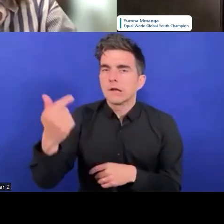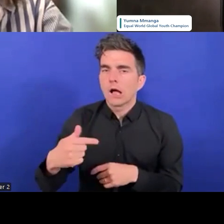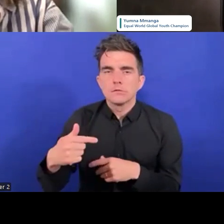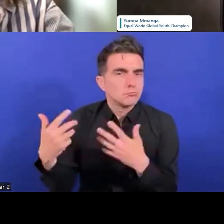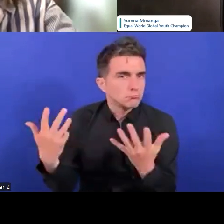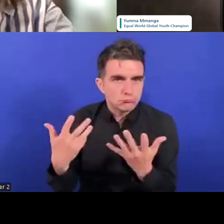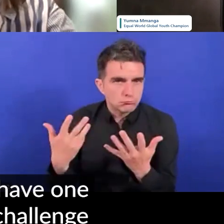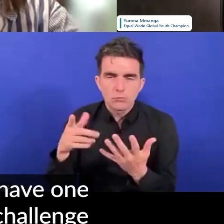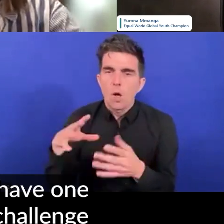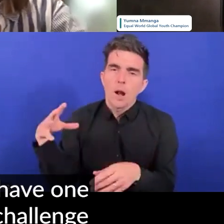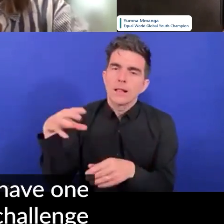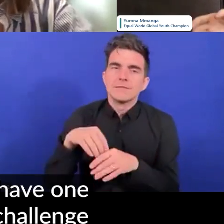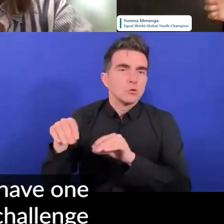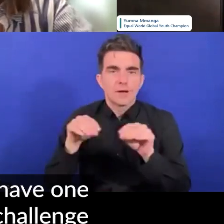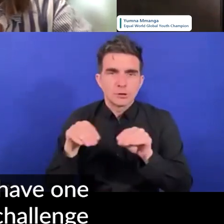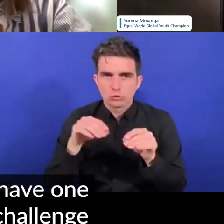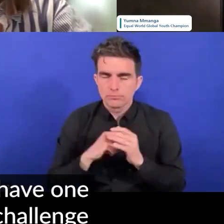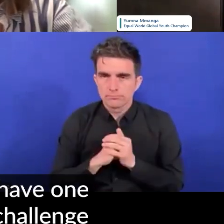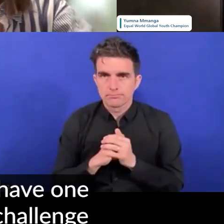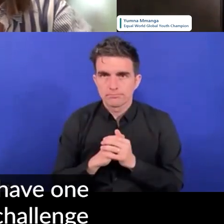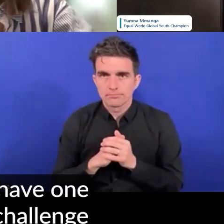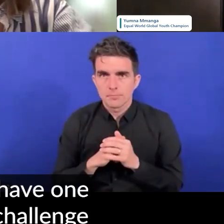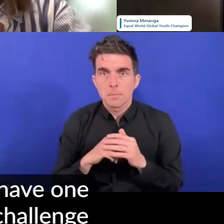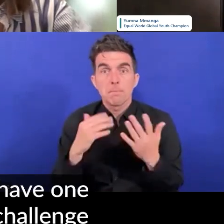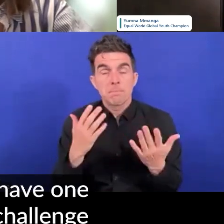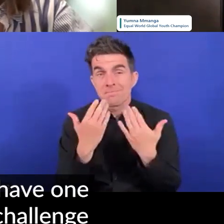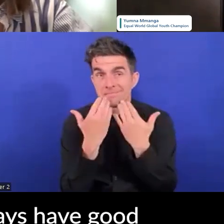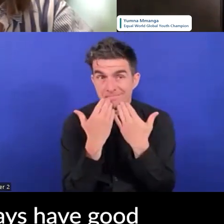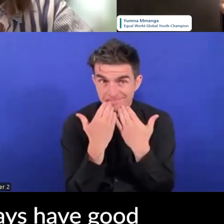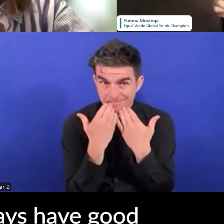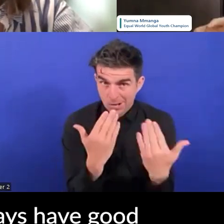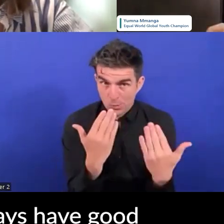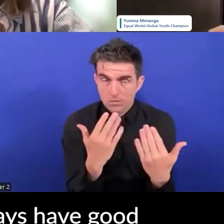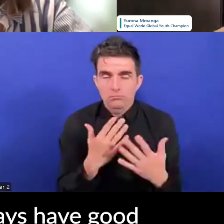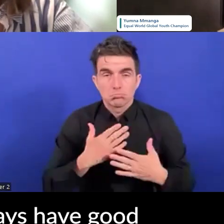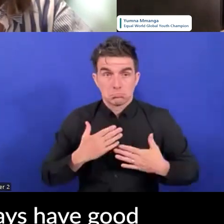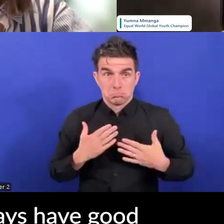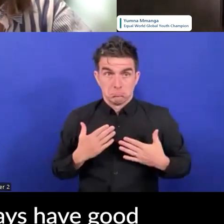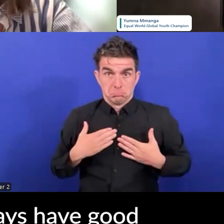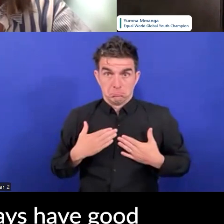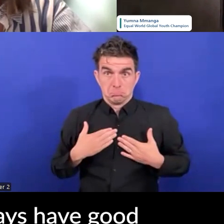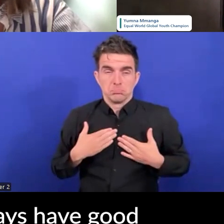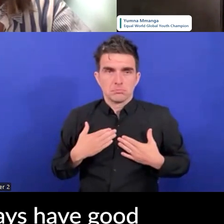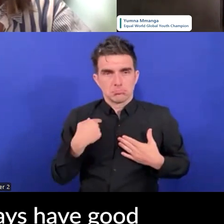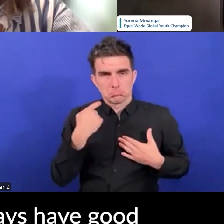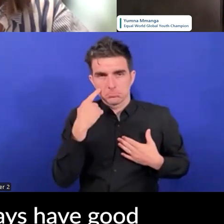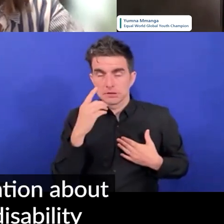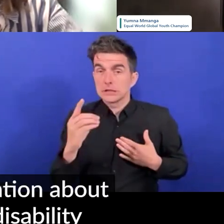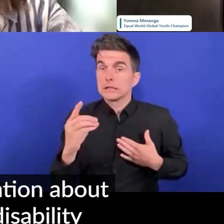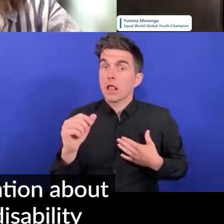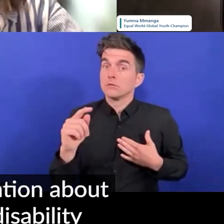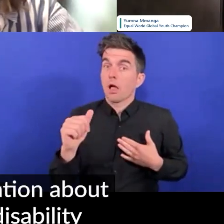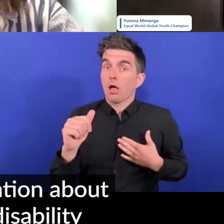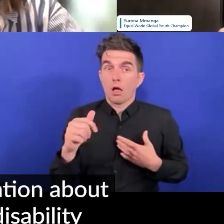evidence. Right now, we have one of our biggest challenges, that is, we don't always have good